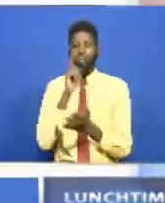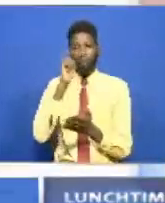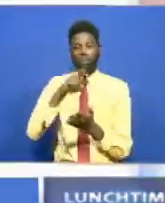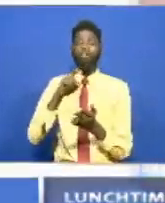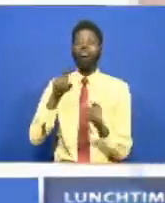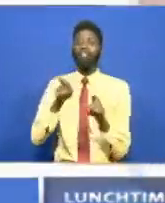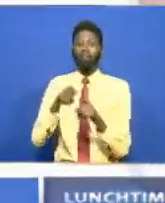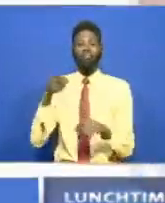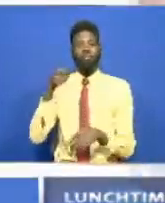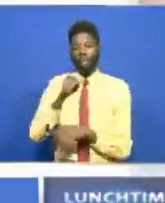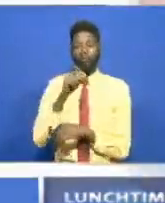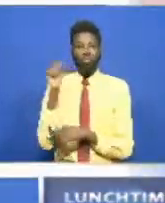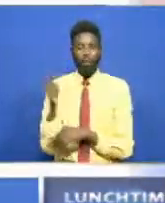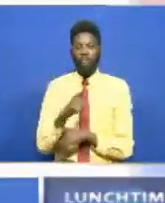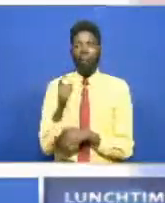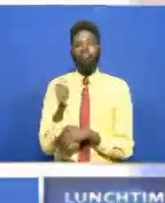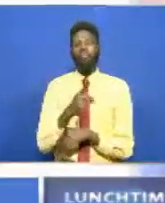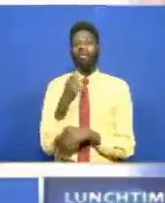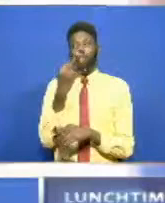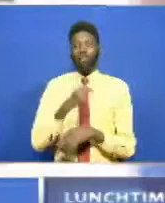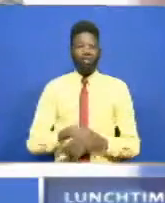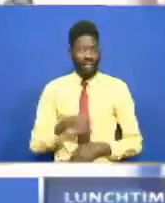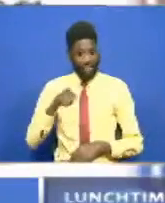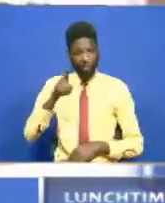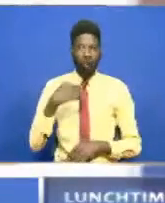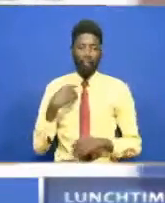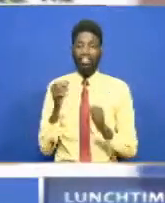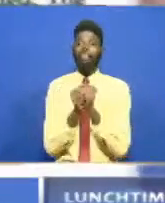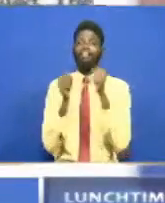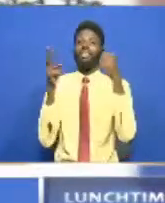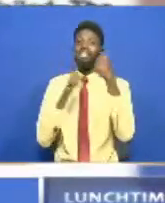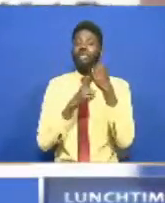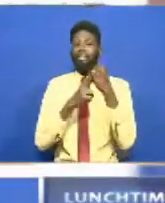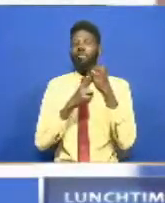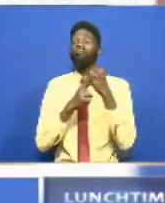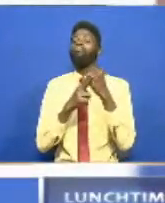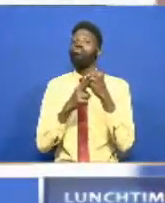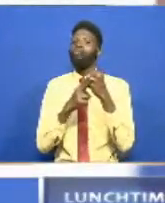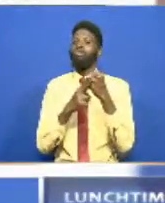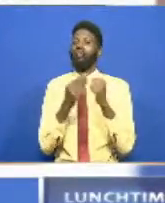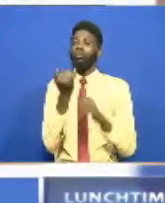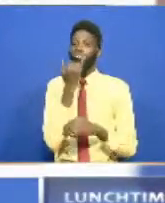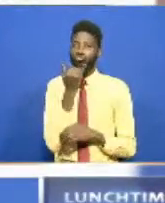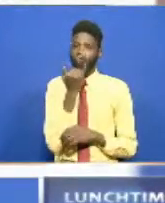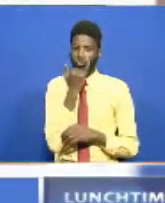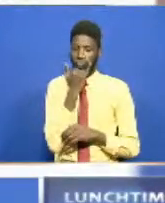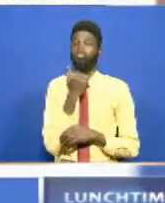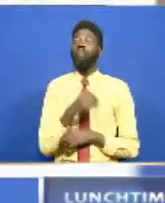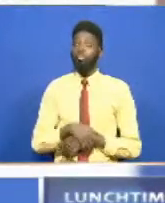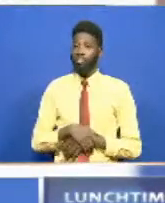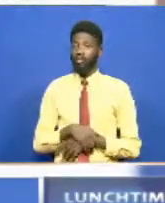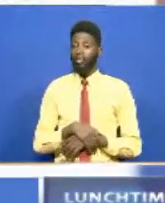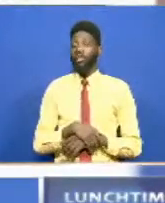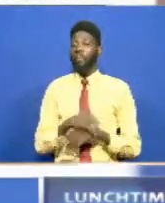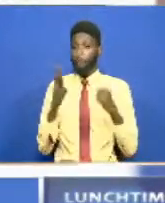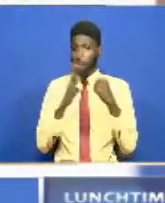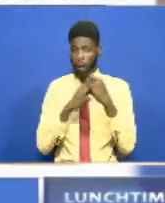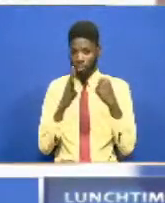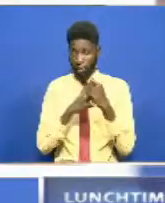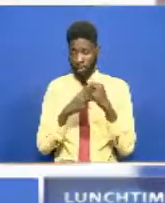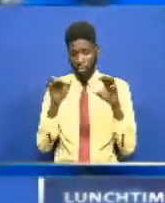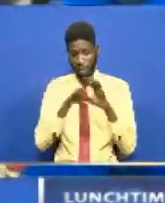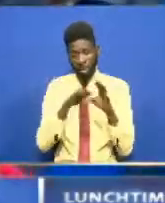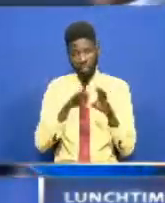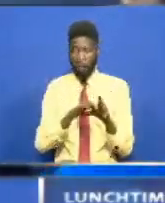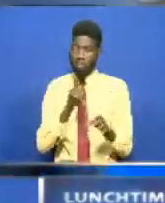Wambua was facing 17 charges of gross misconduct and incompetence, which was dismissed by the 9 members. The members had appealed to the senior